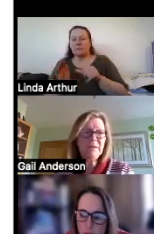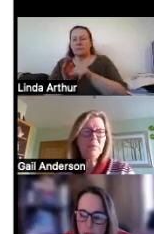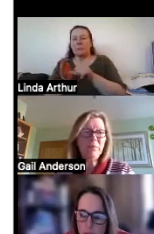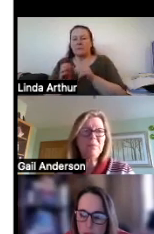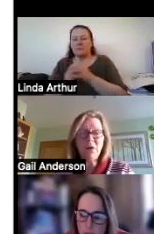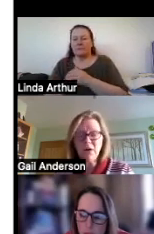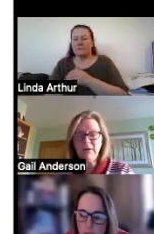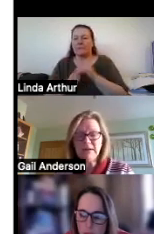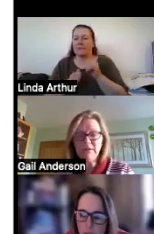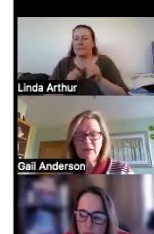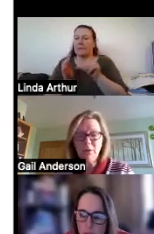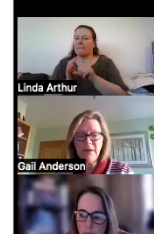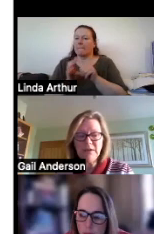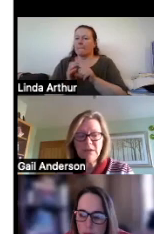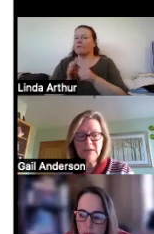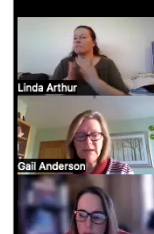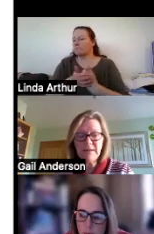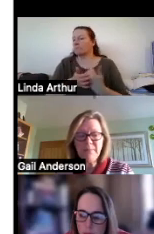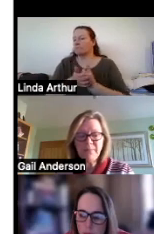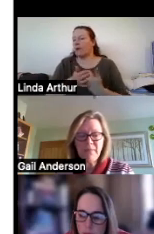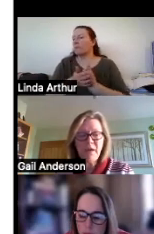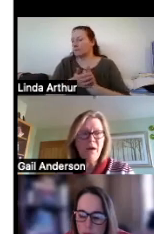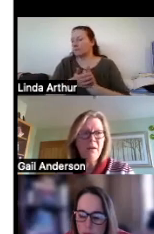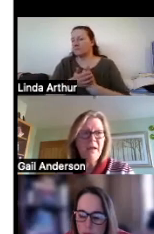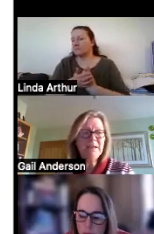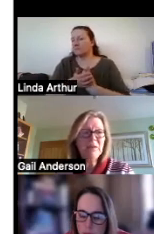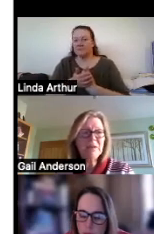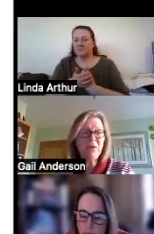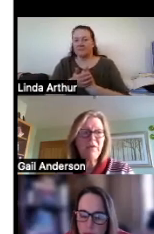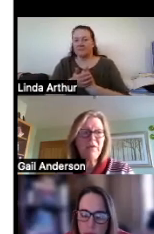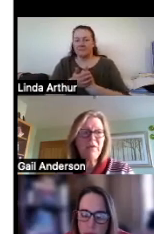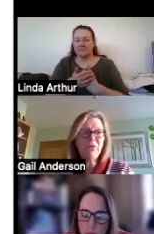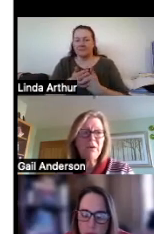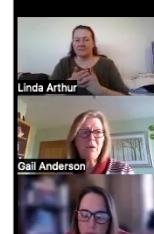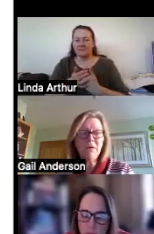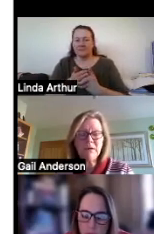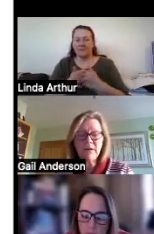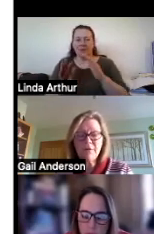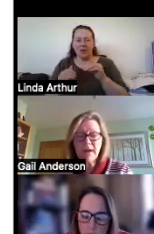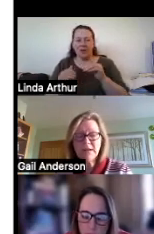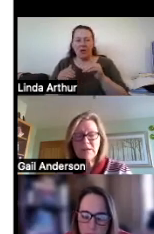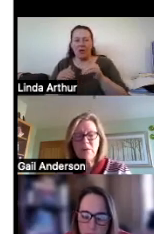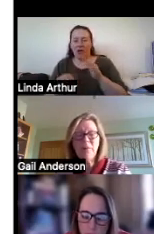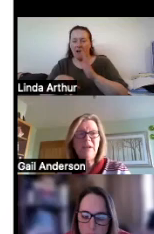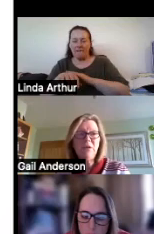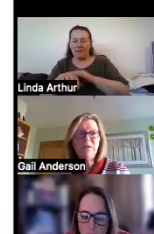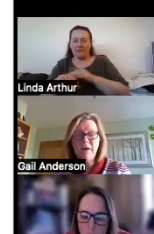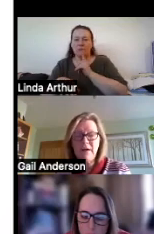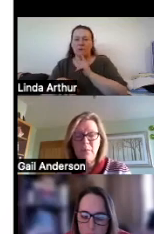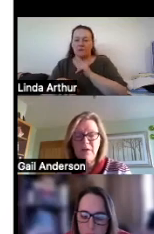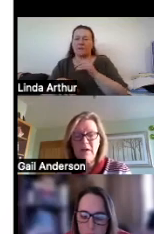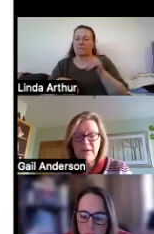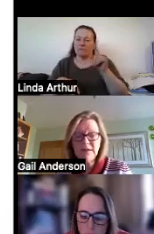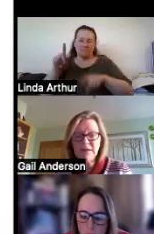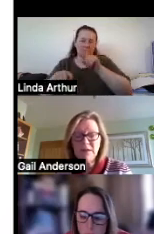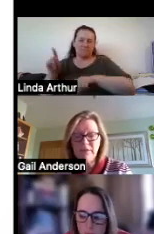fair, these problems are relatively common, as you can see. Estimates of how urinary incontinence affects women, it does vary,